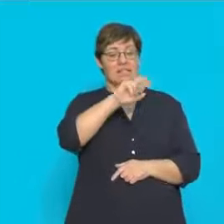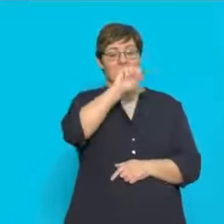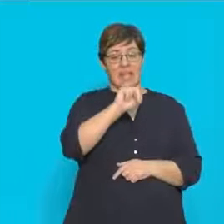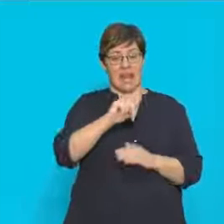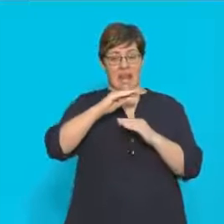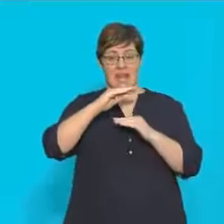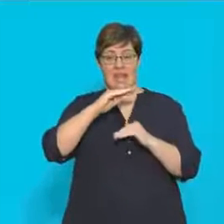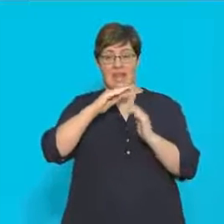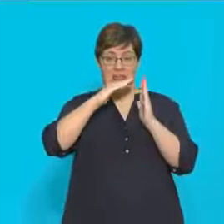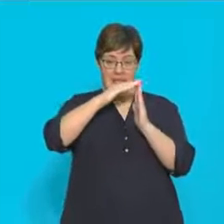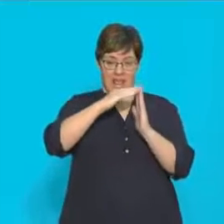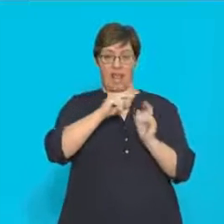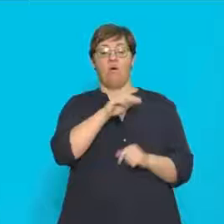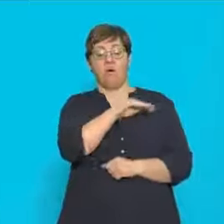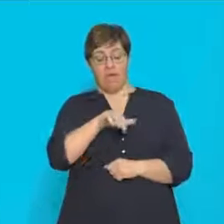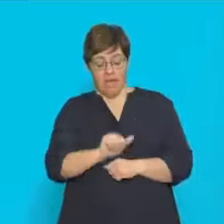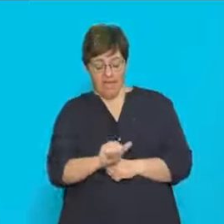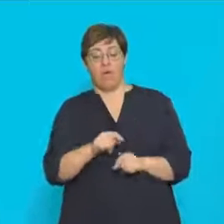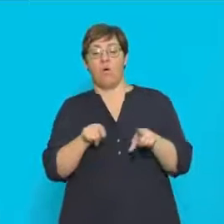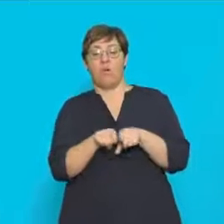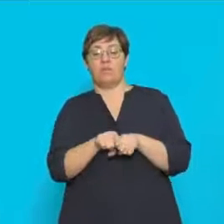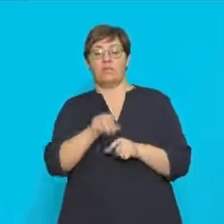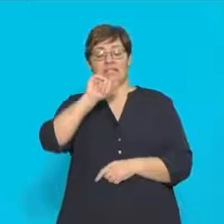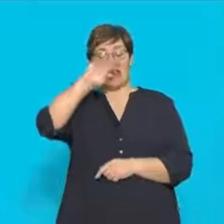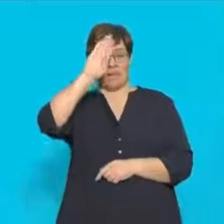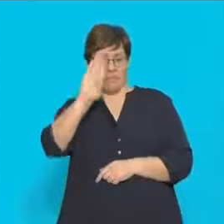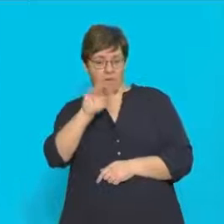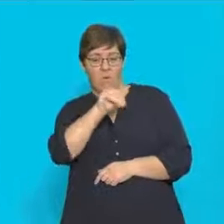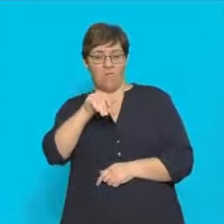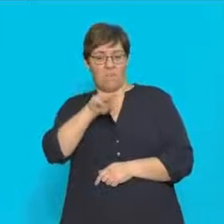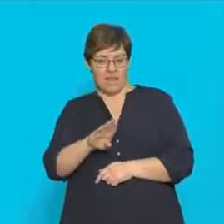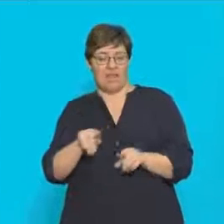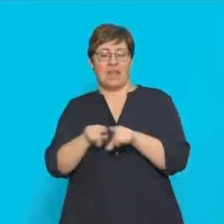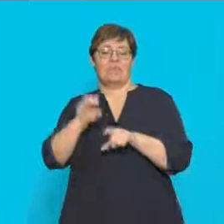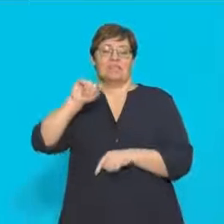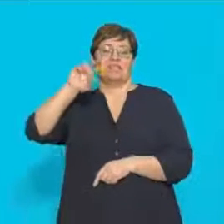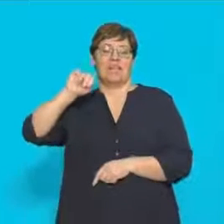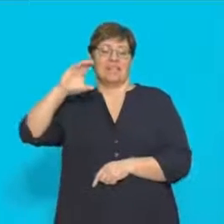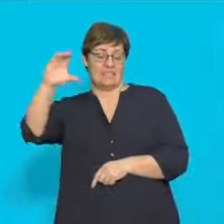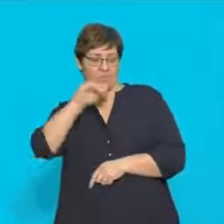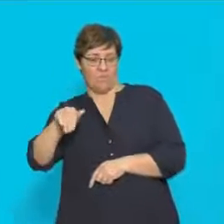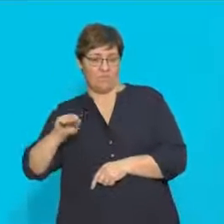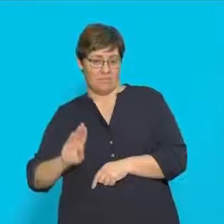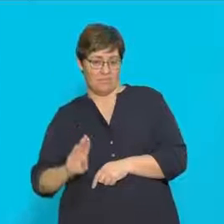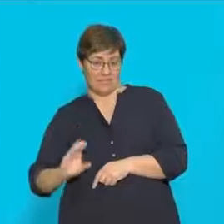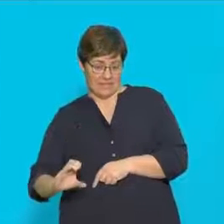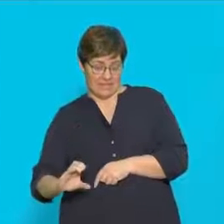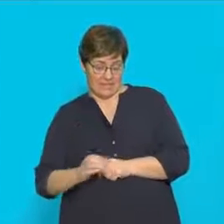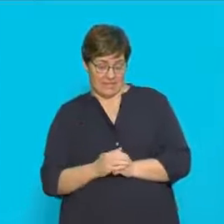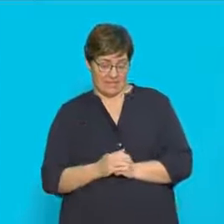is sine A over A equals to sine B over B, which equals to sine C over